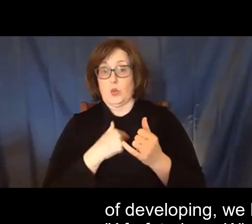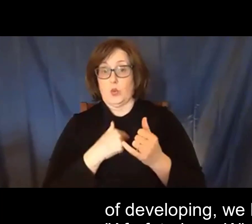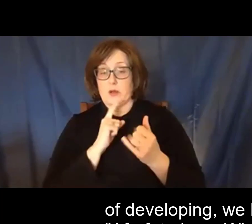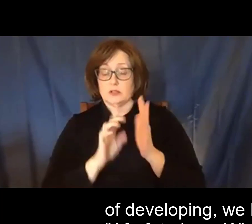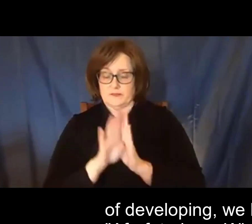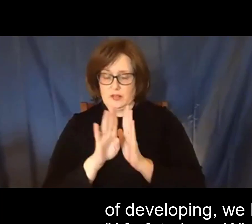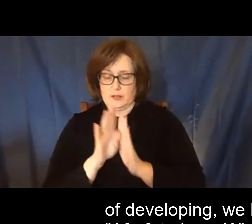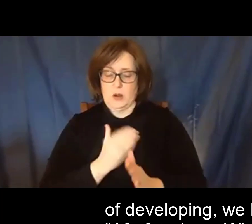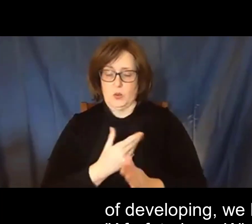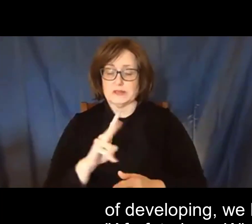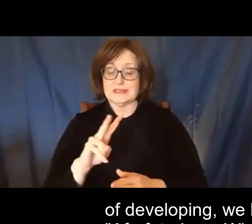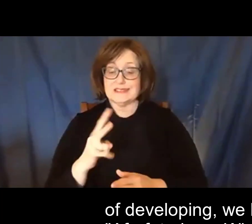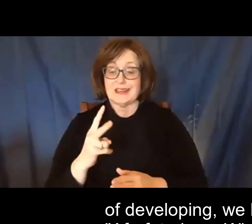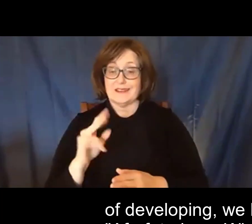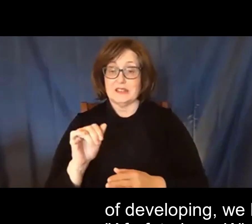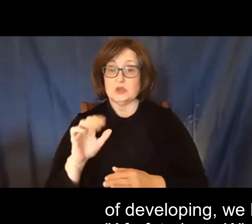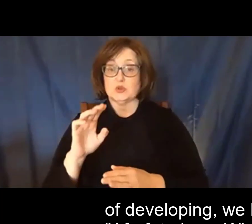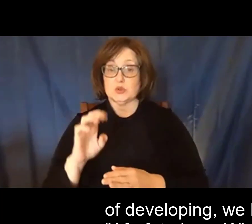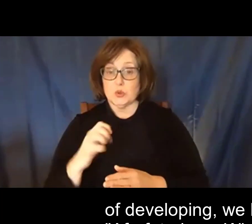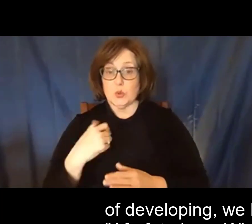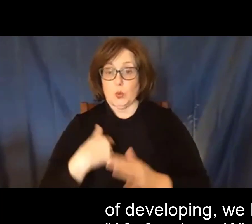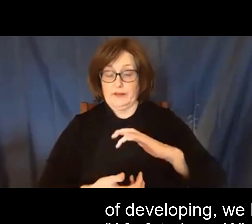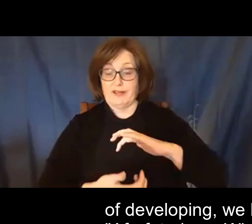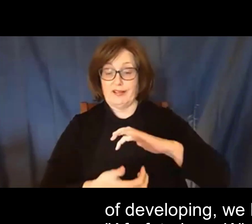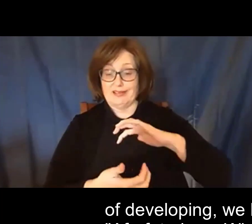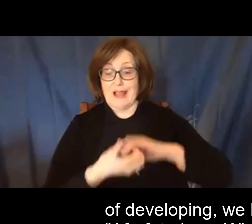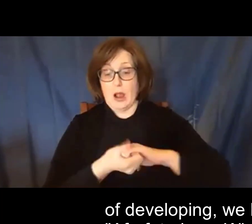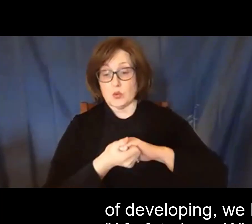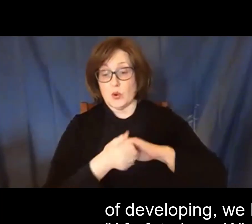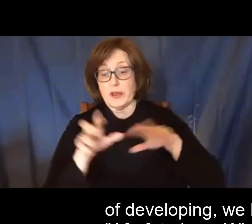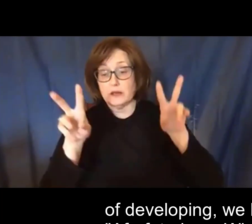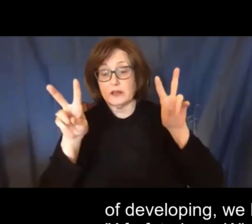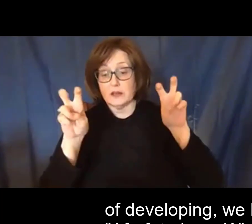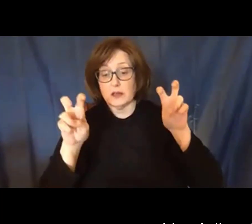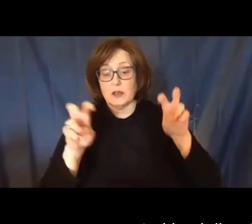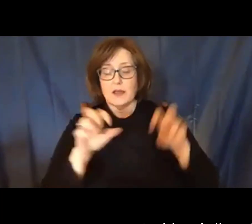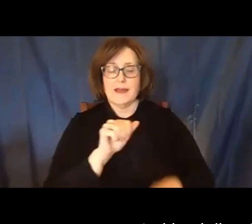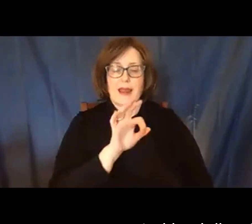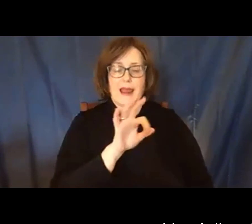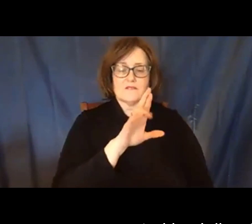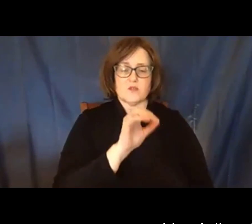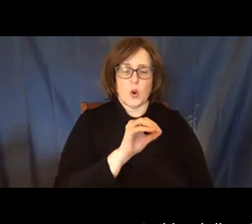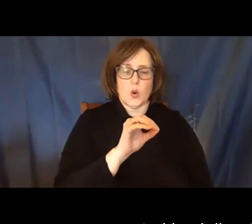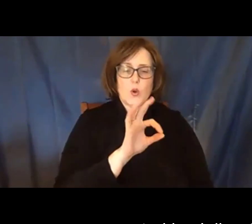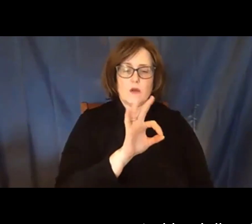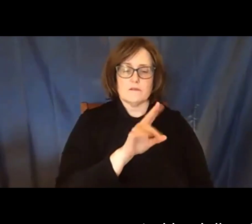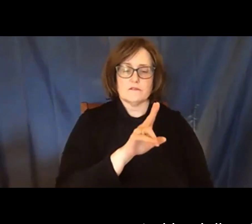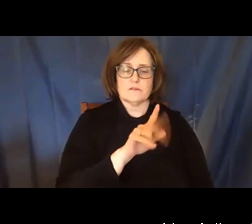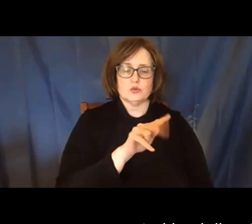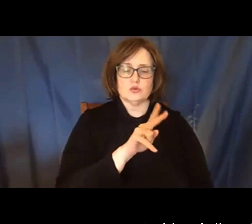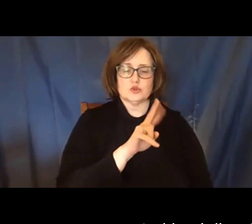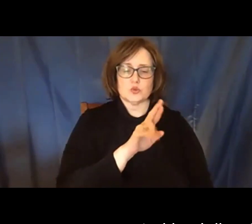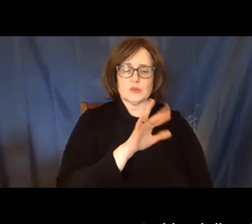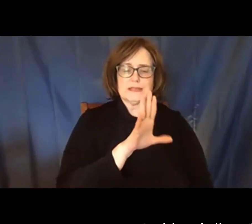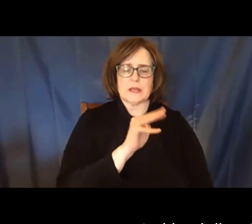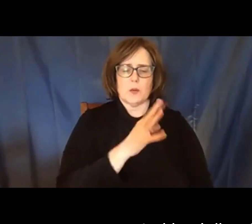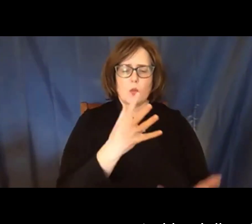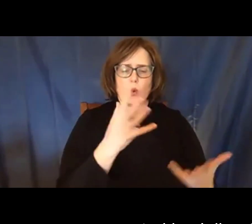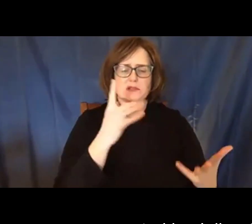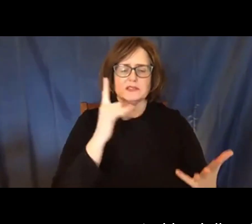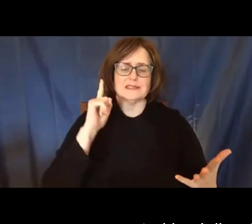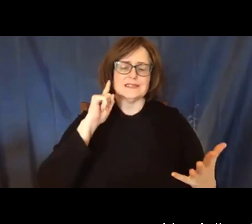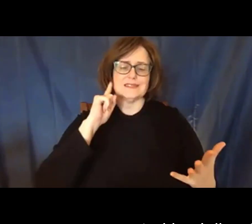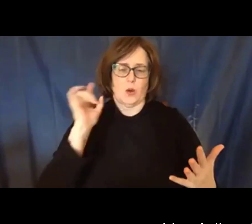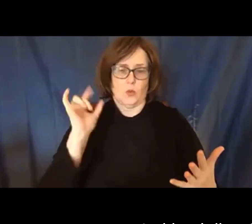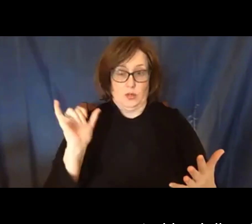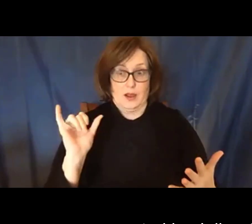with Afro-Futurism, What Is It Sound, a conference curated by Julian Chambliss of the Zora Festival